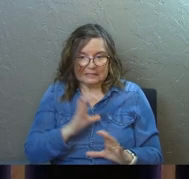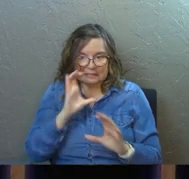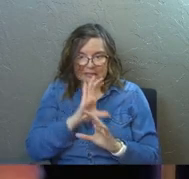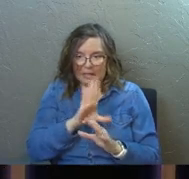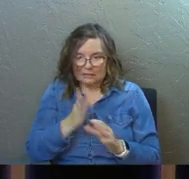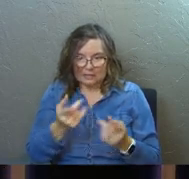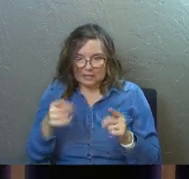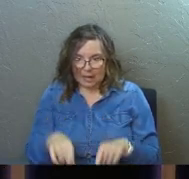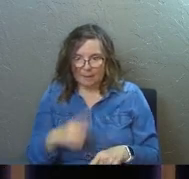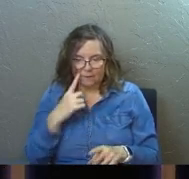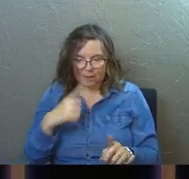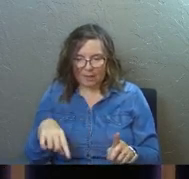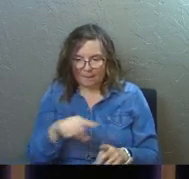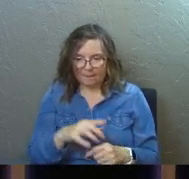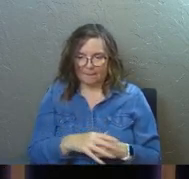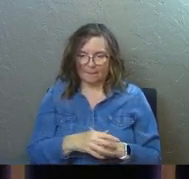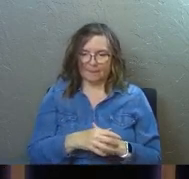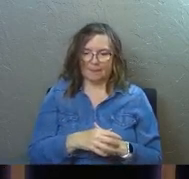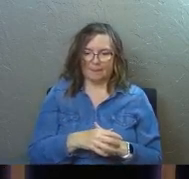after it and it doesn't happen for them.